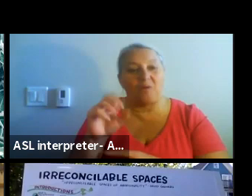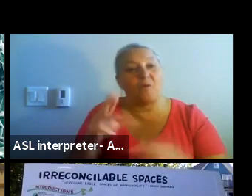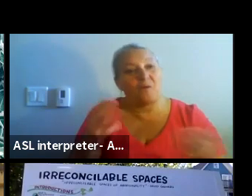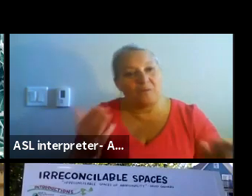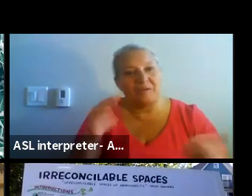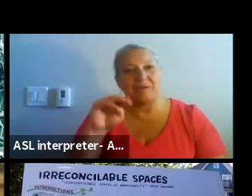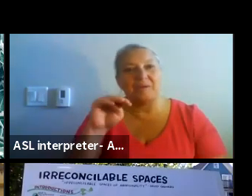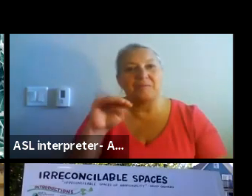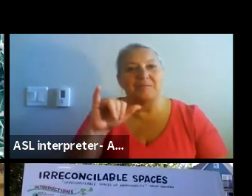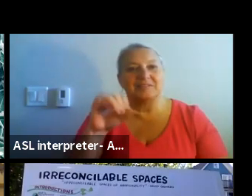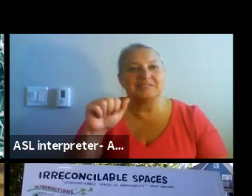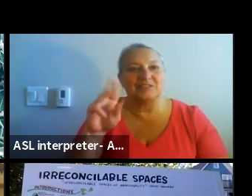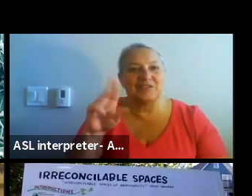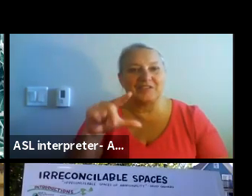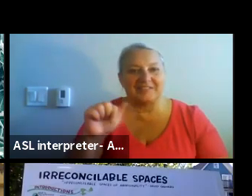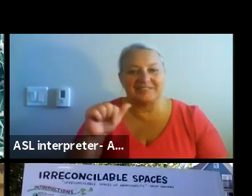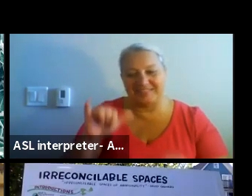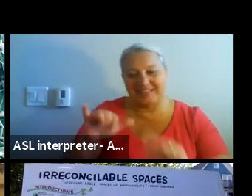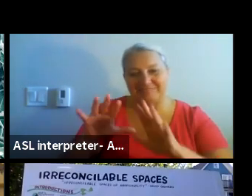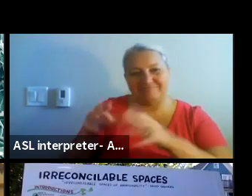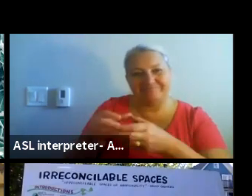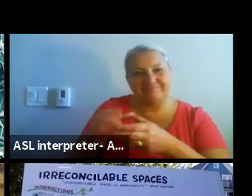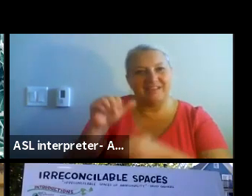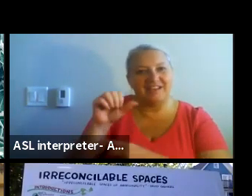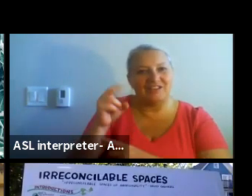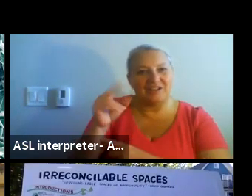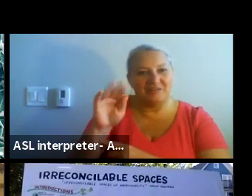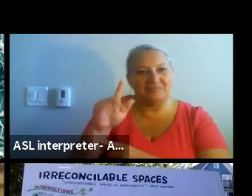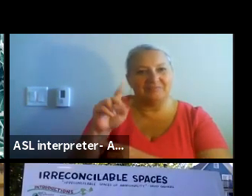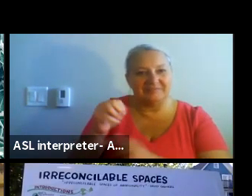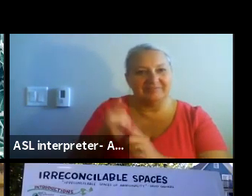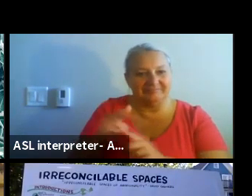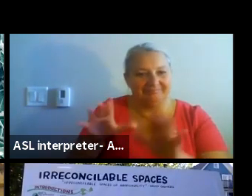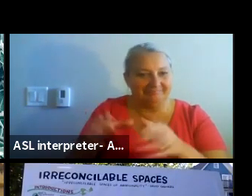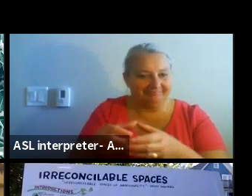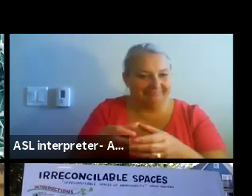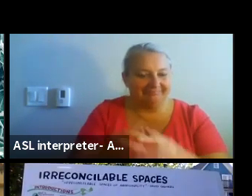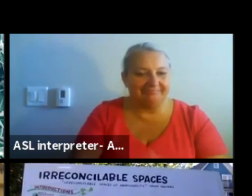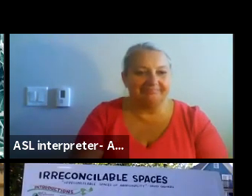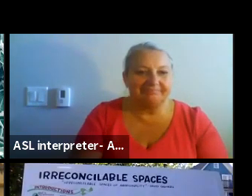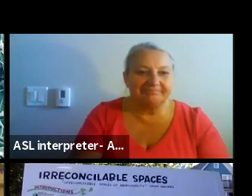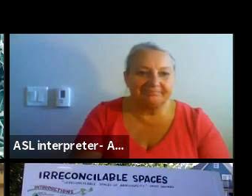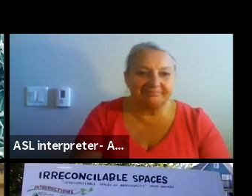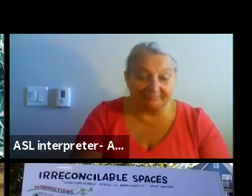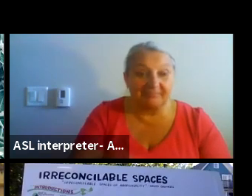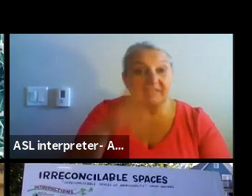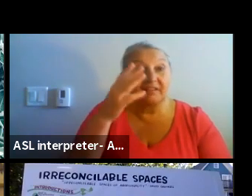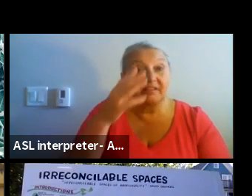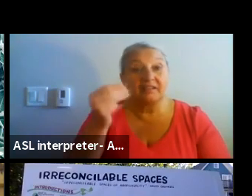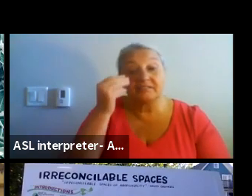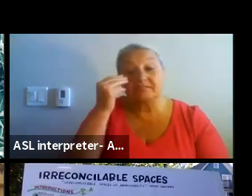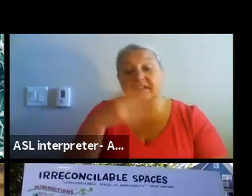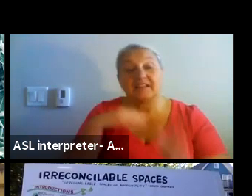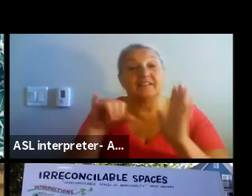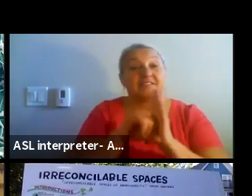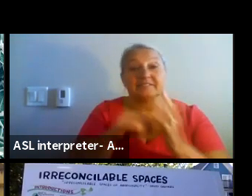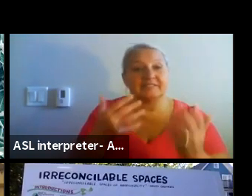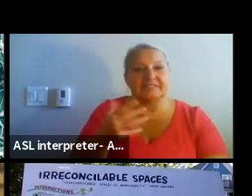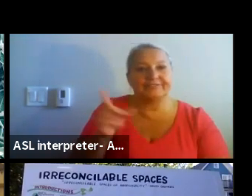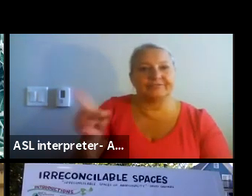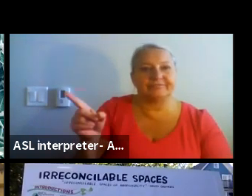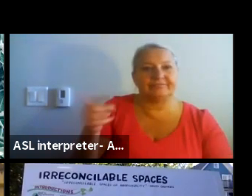Mississauga Anishinaabek, Mississaugas of the Credit. My pronouns are she and her.